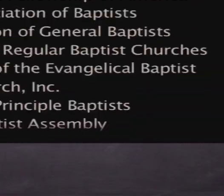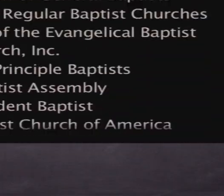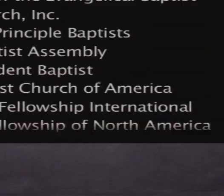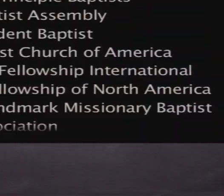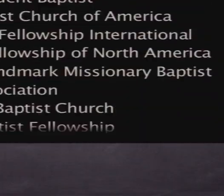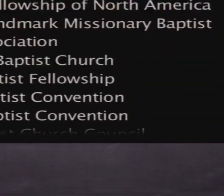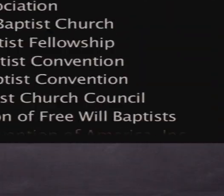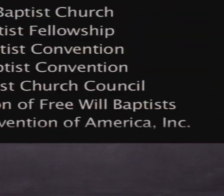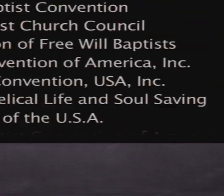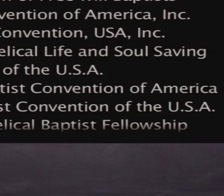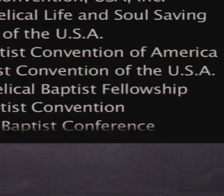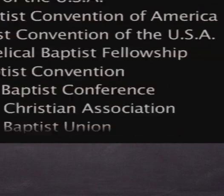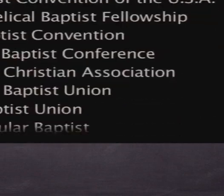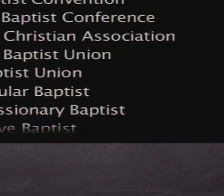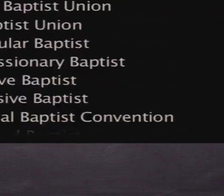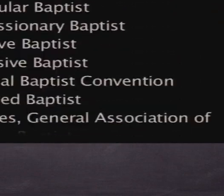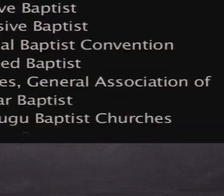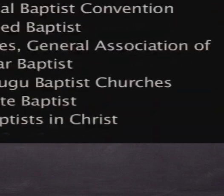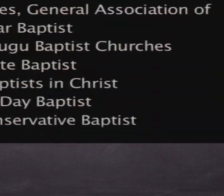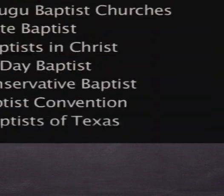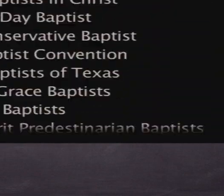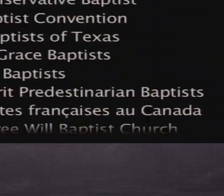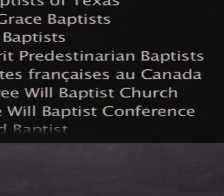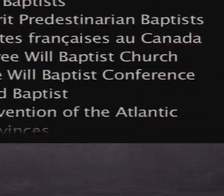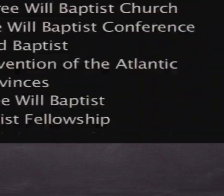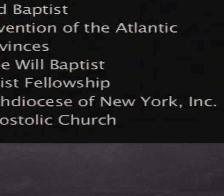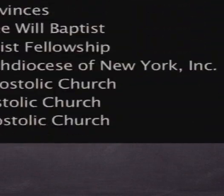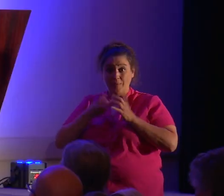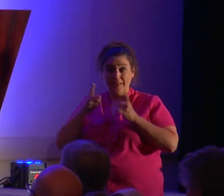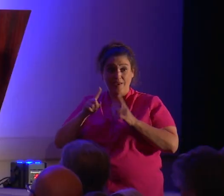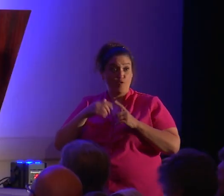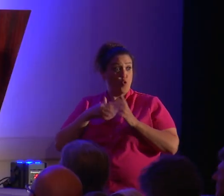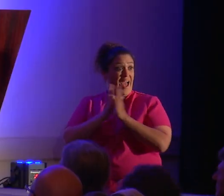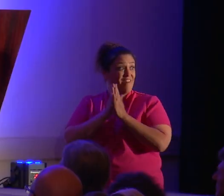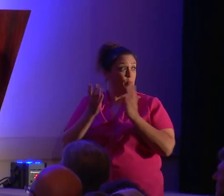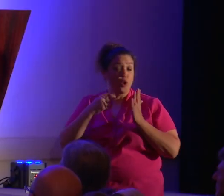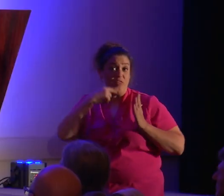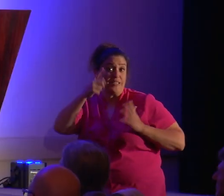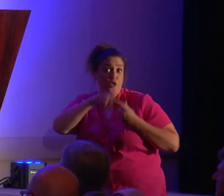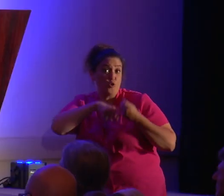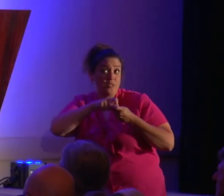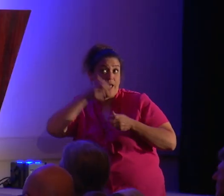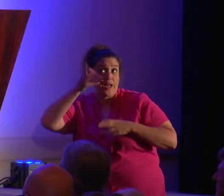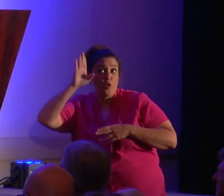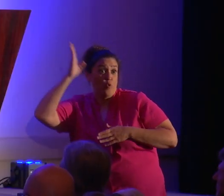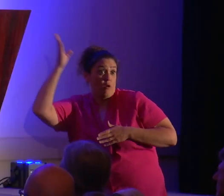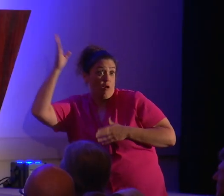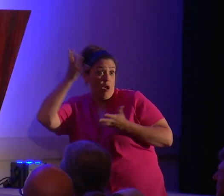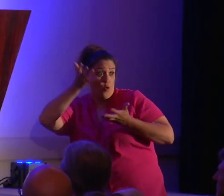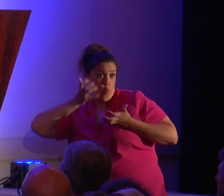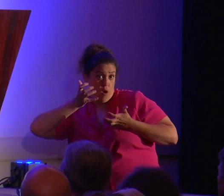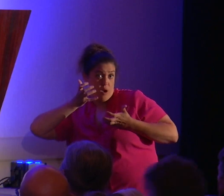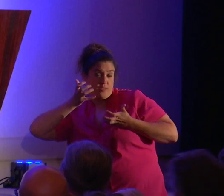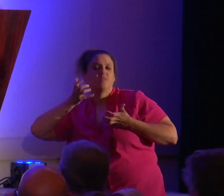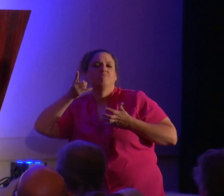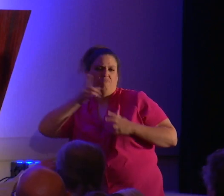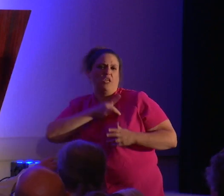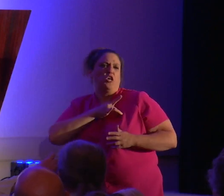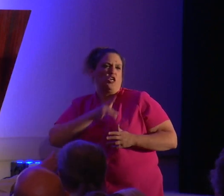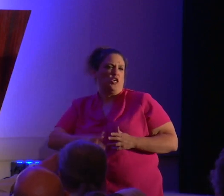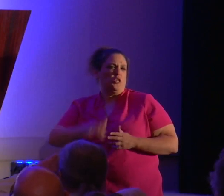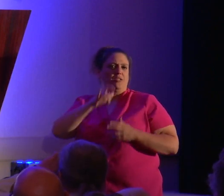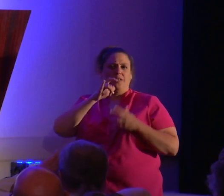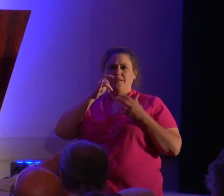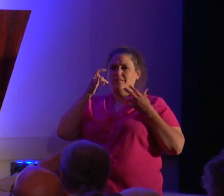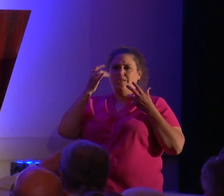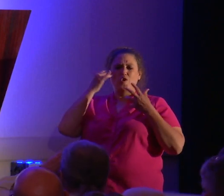are world religions, meaning that when you have a book that tells you what God wants, you're more likely not to